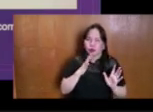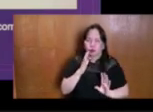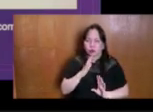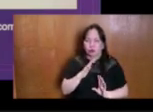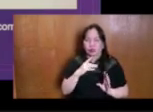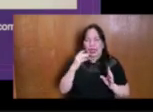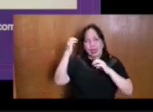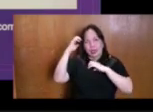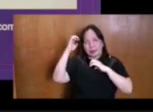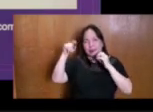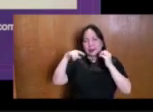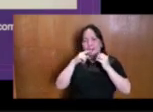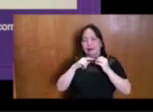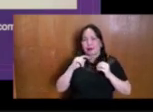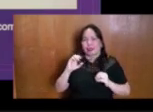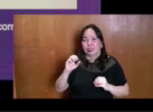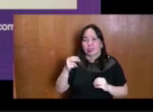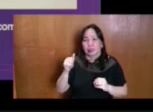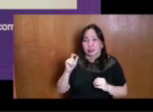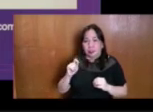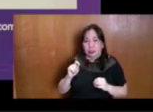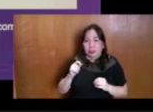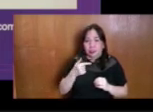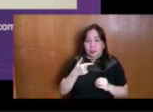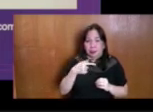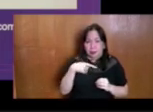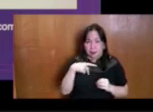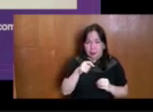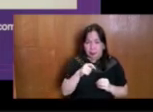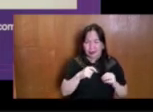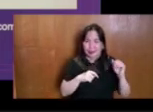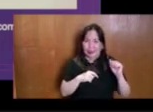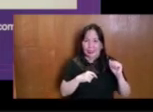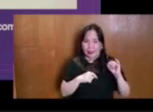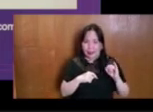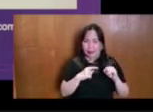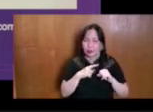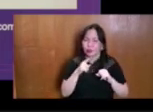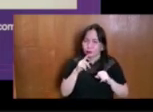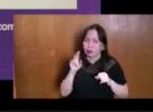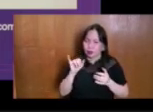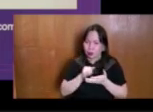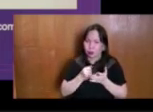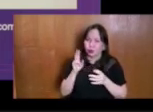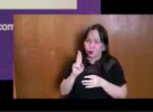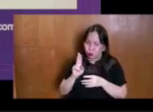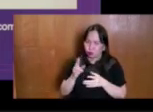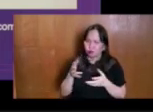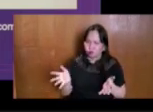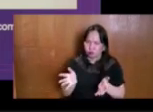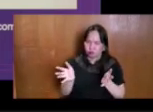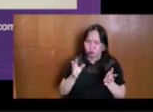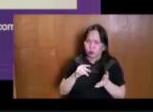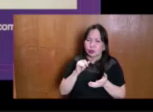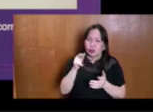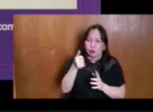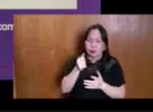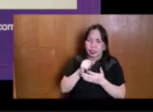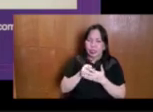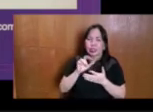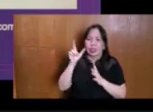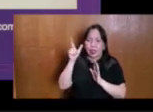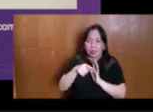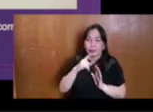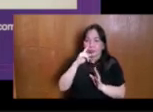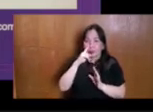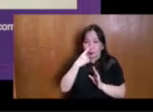the more rational or the more tempered expectation in terms of use of AI. So please keep on using generative AI, and hopefully you'll be bored with